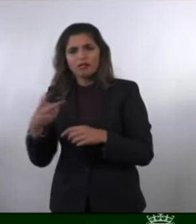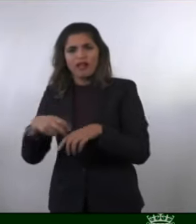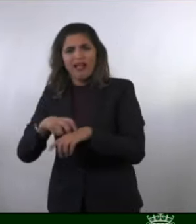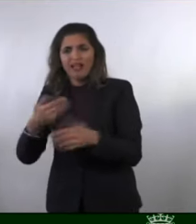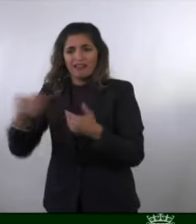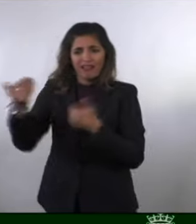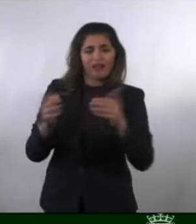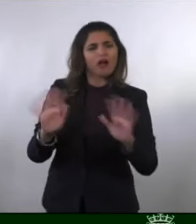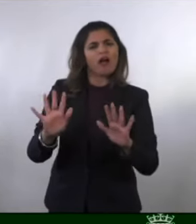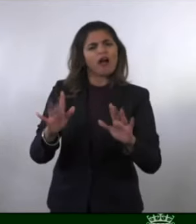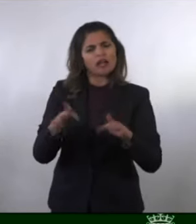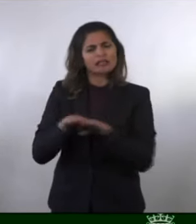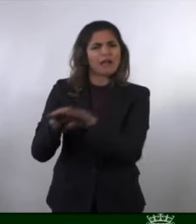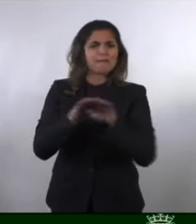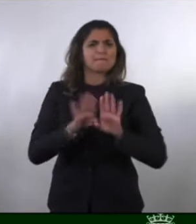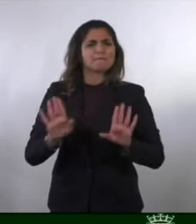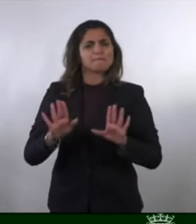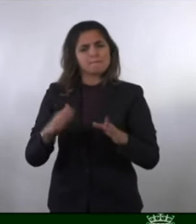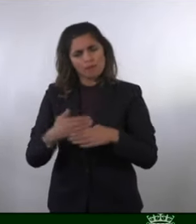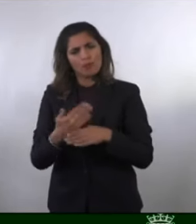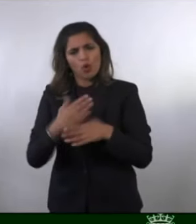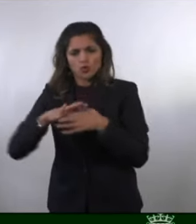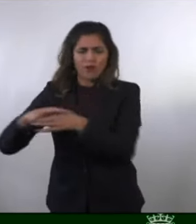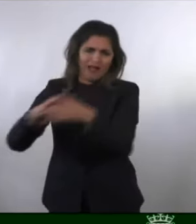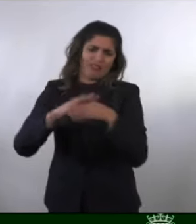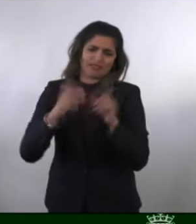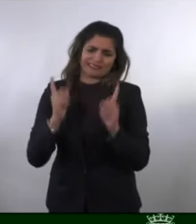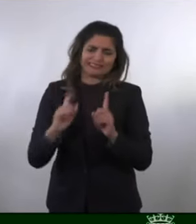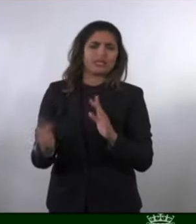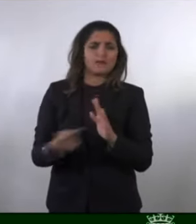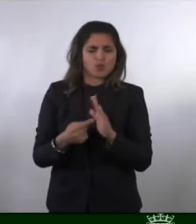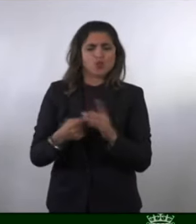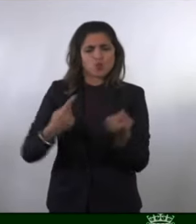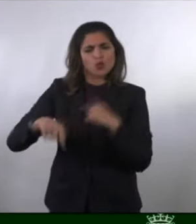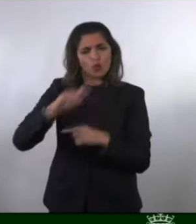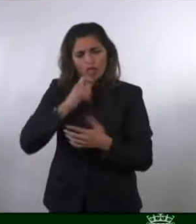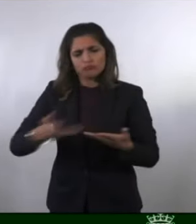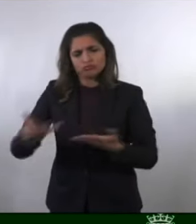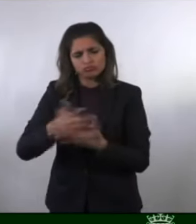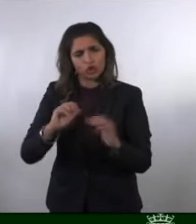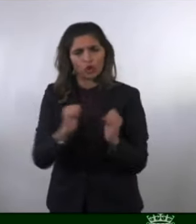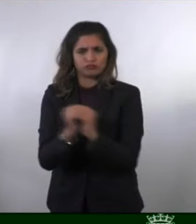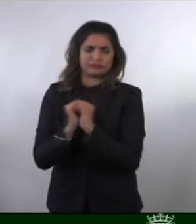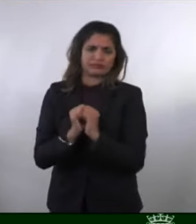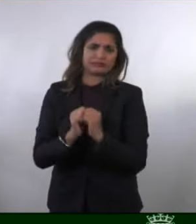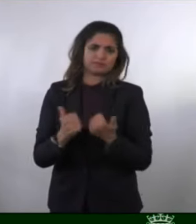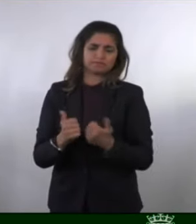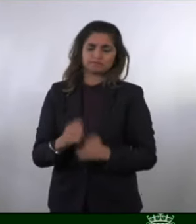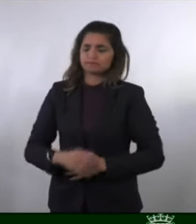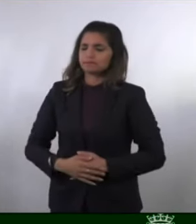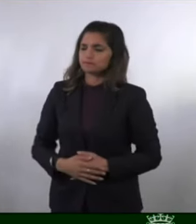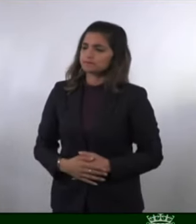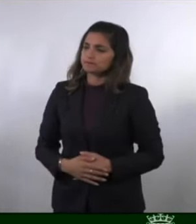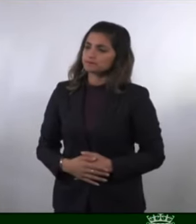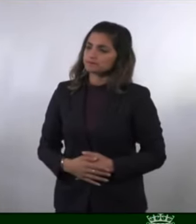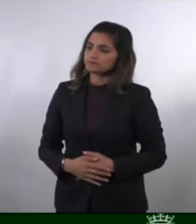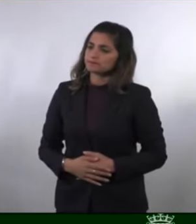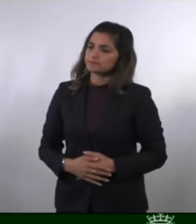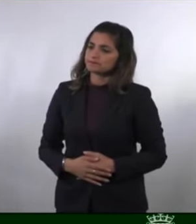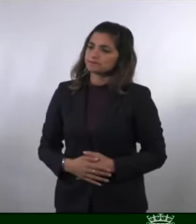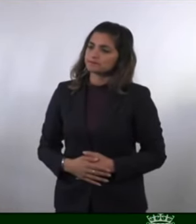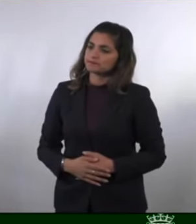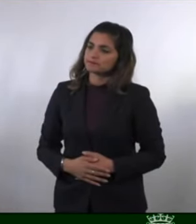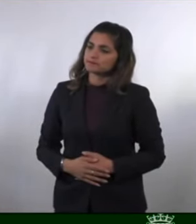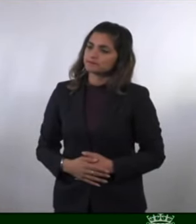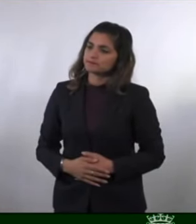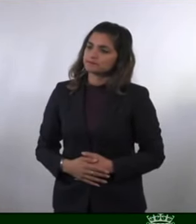everybody in our country. We're working together, and we'll, I think, come up with a good solution. Now we go to Oxford, to Leila